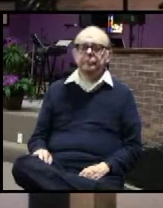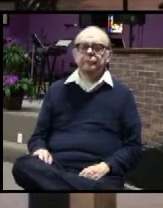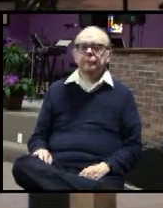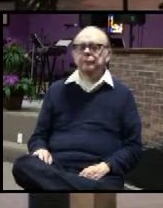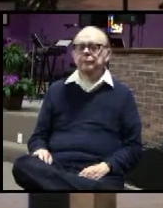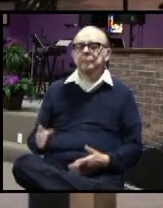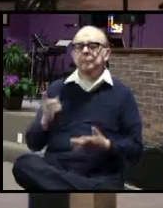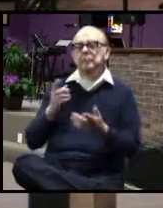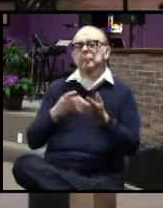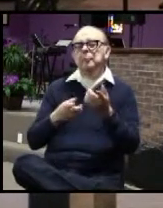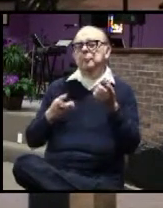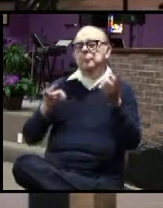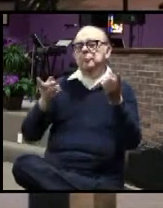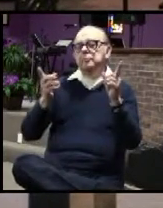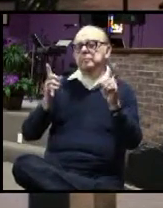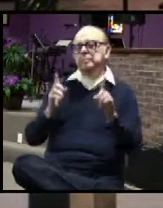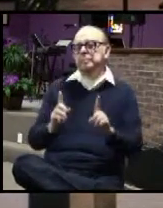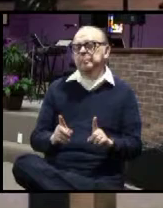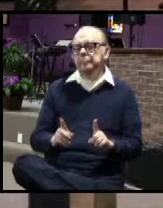what ends up happening?